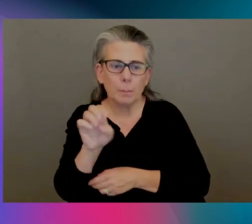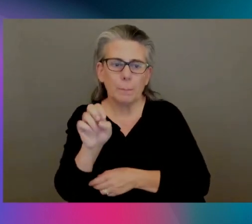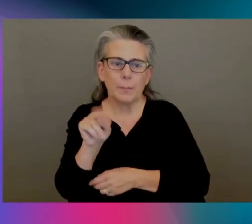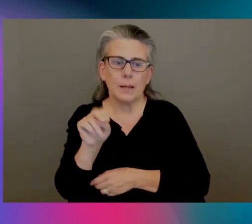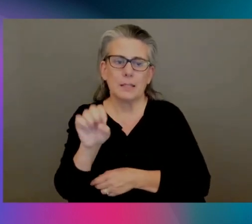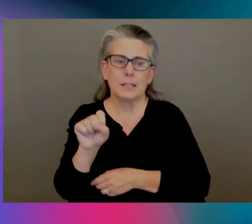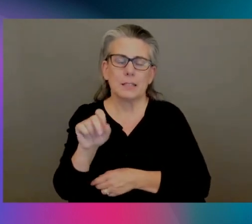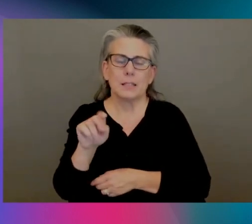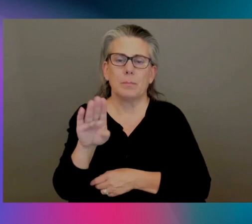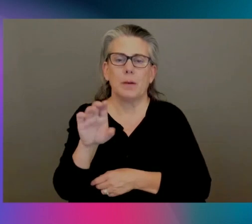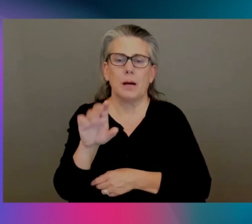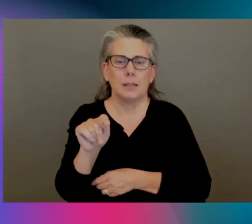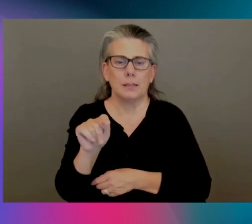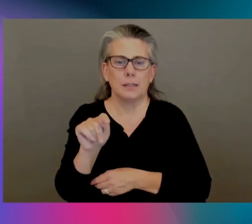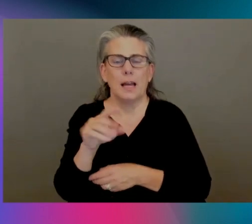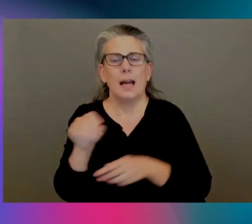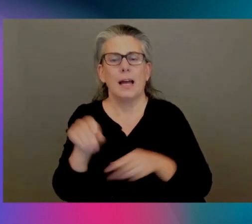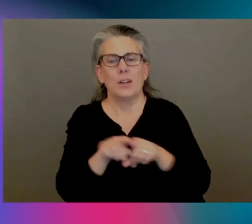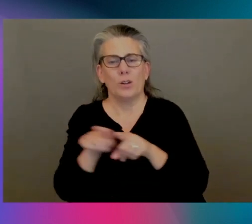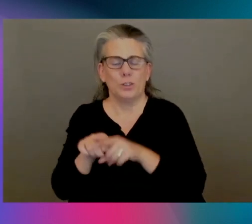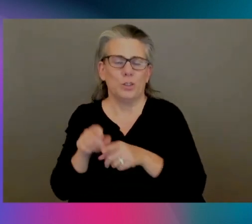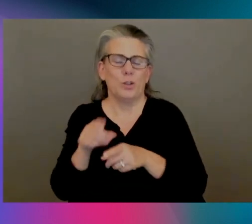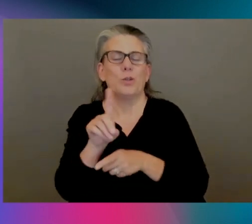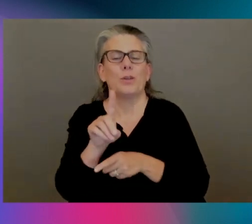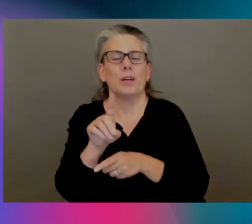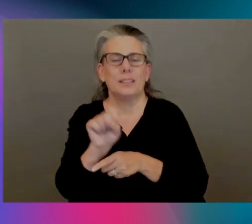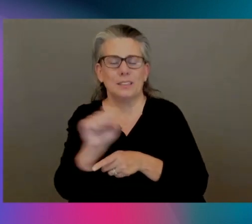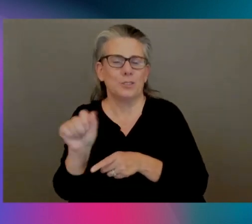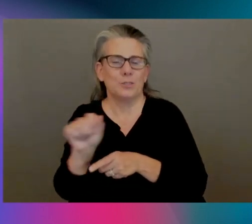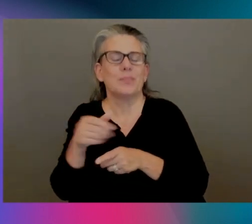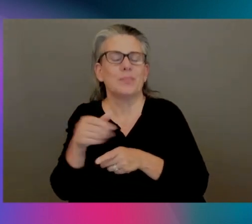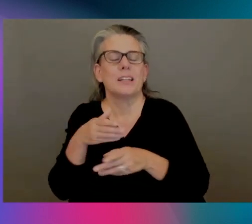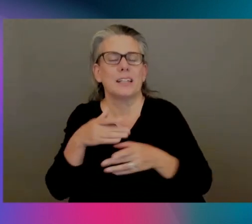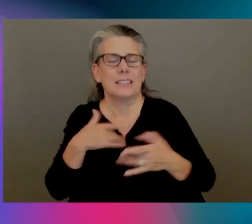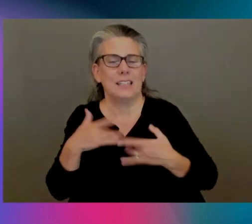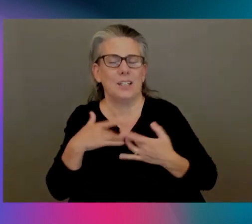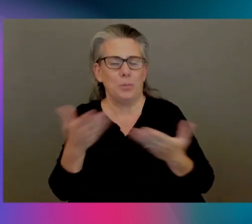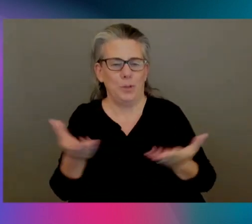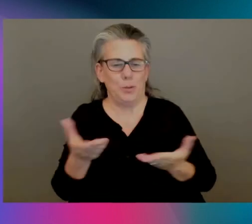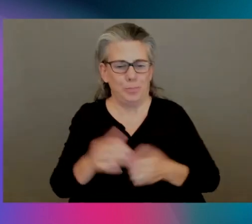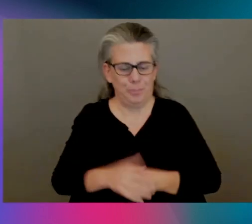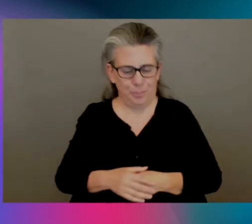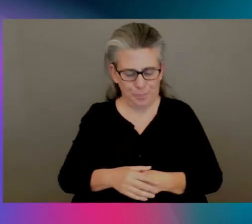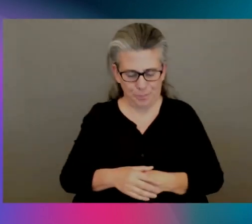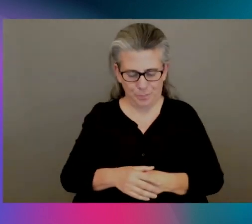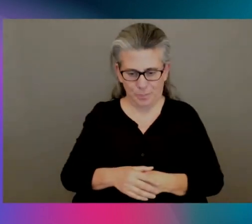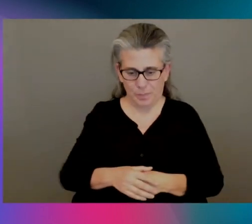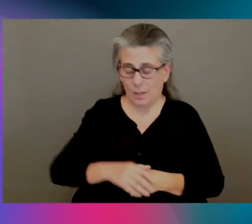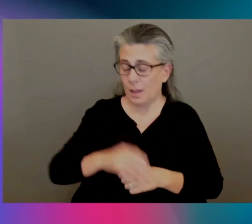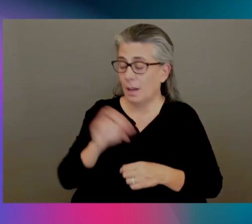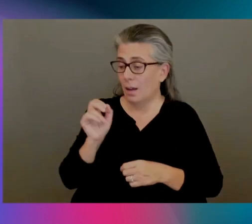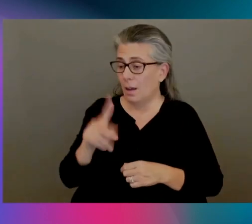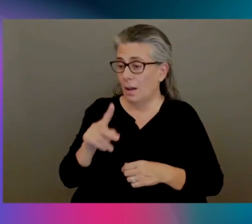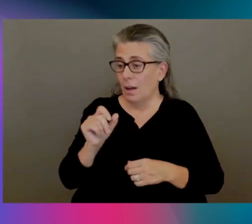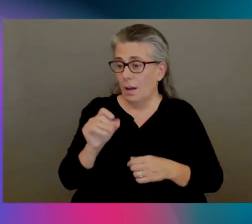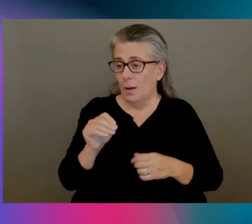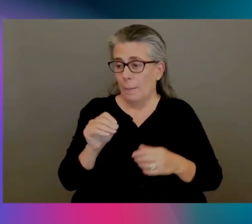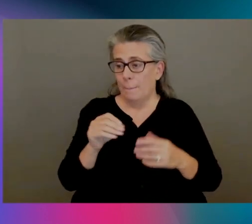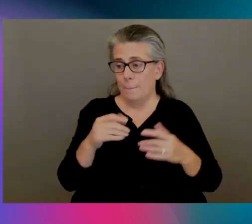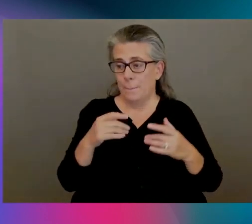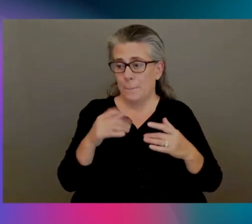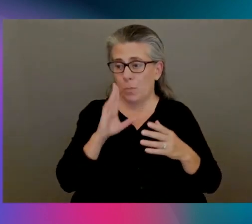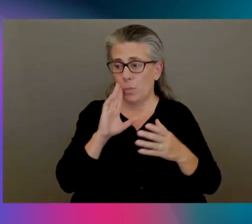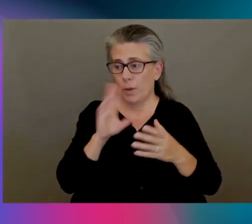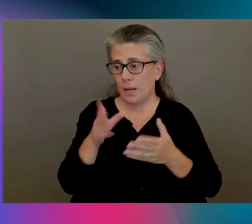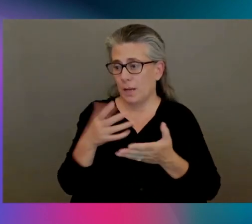Exchange. Excited to be here. Excellent. Okay, so before we dive in, we actually talked about some part of